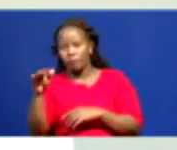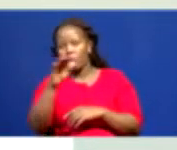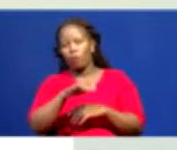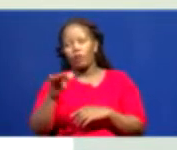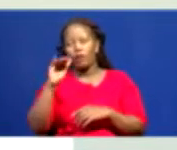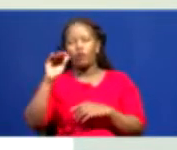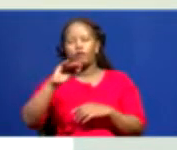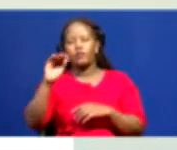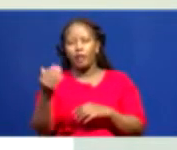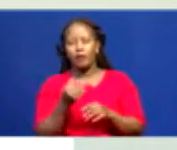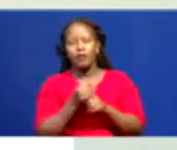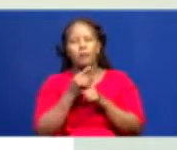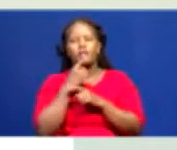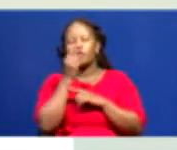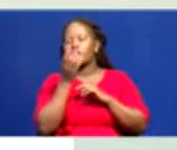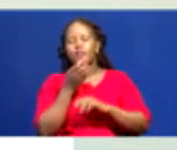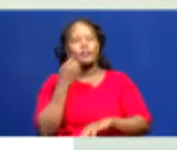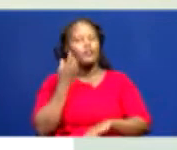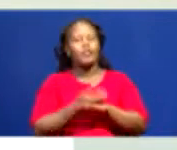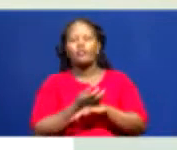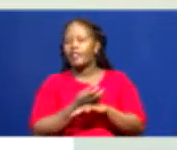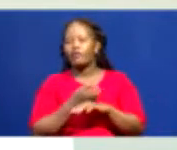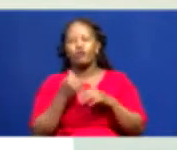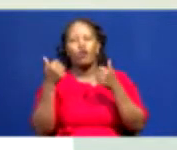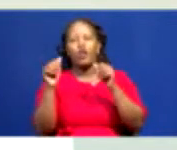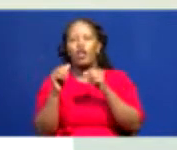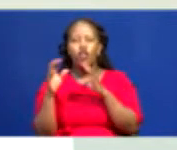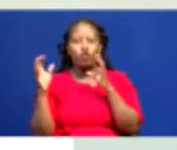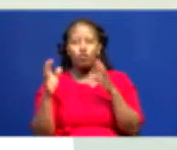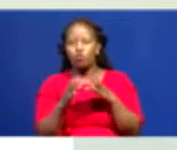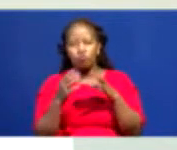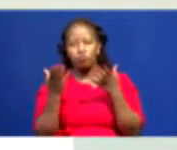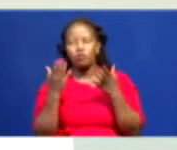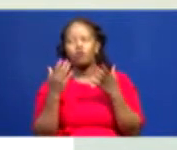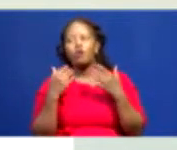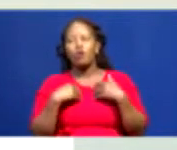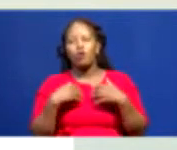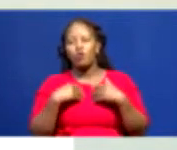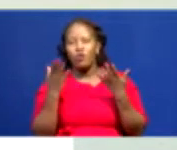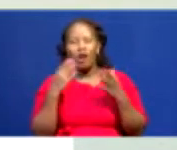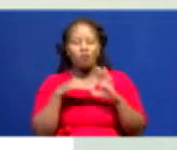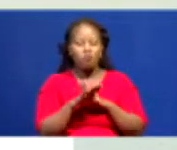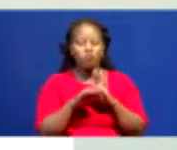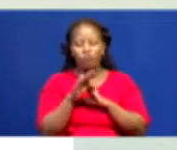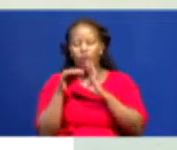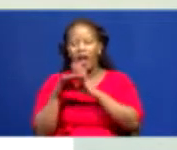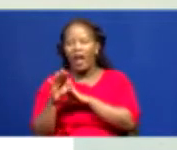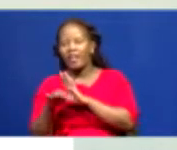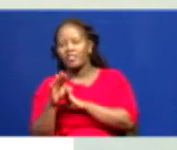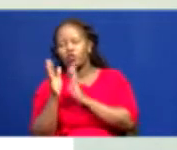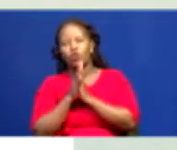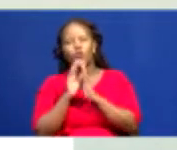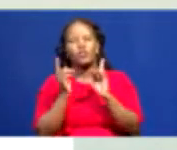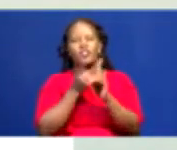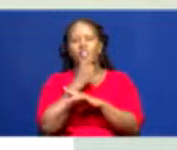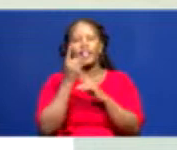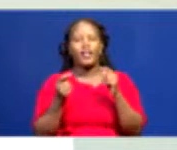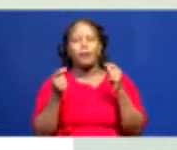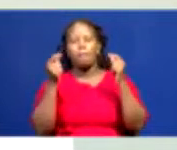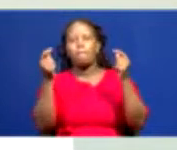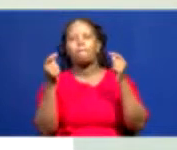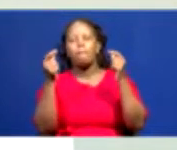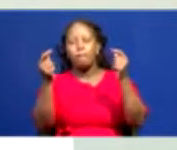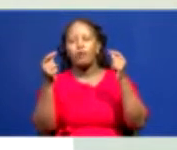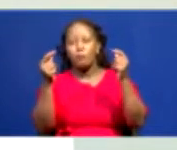CBD, making it extremely difficult for any group to actually hold and begin the procession.